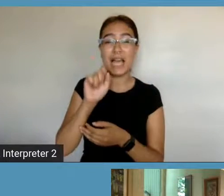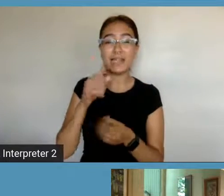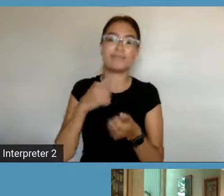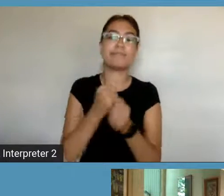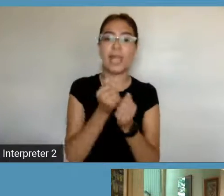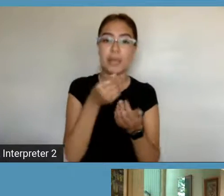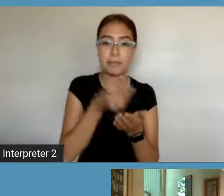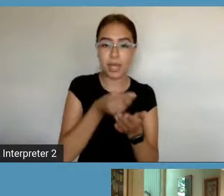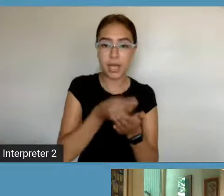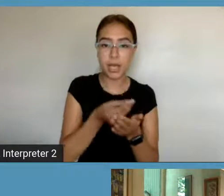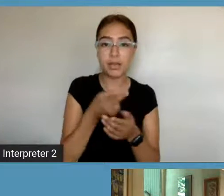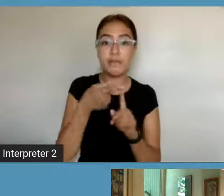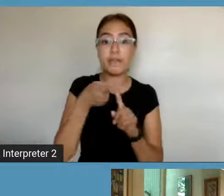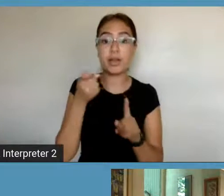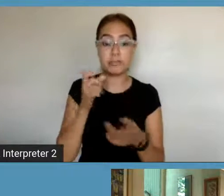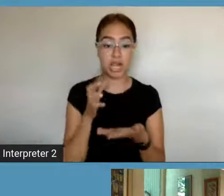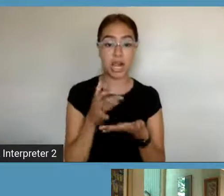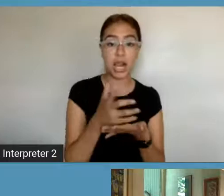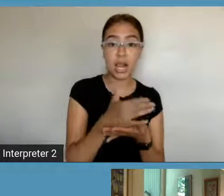make that work?